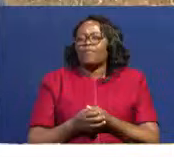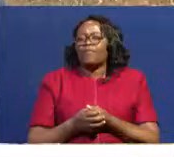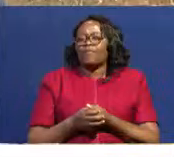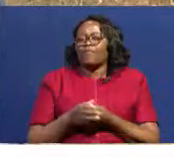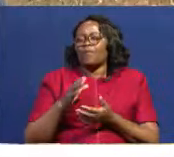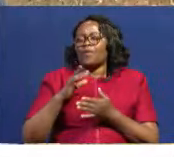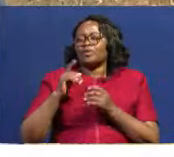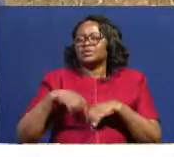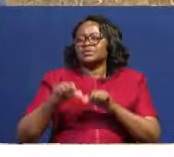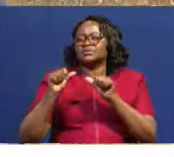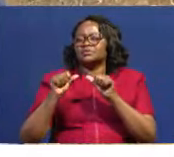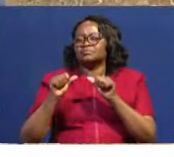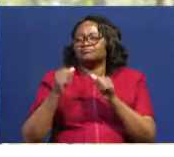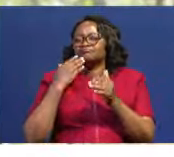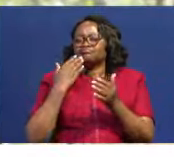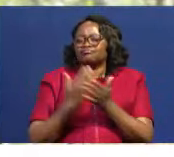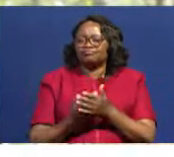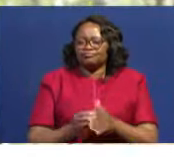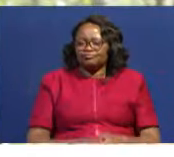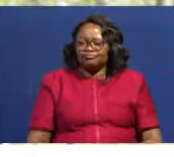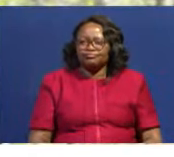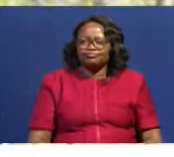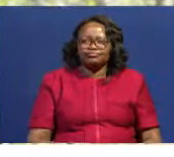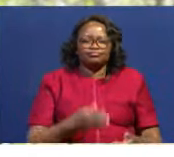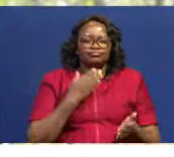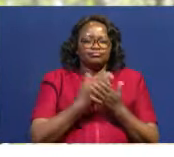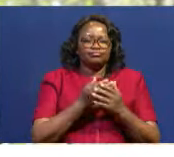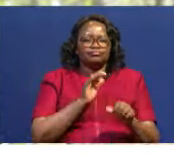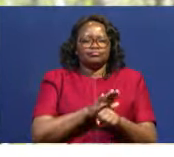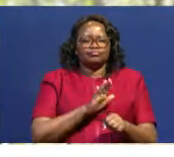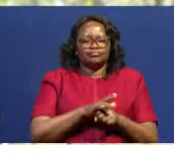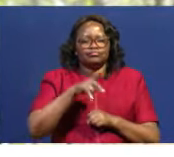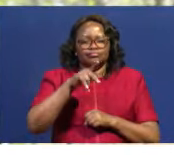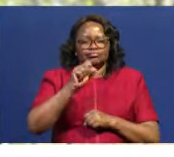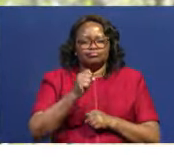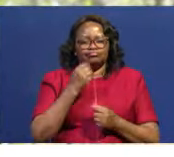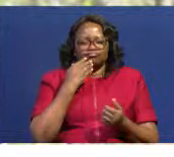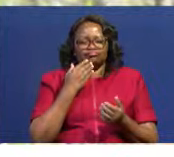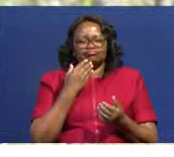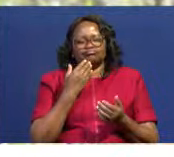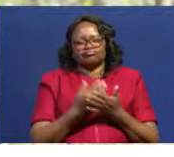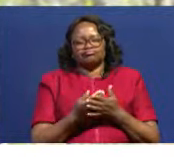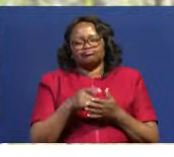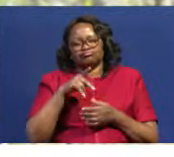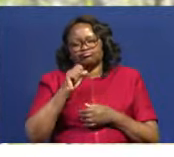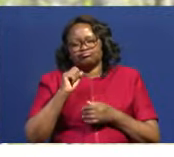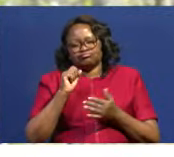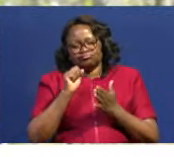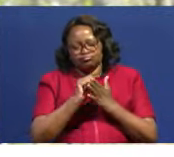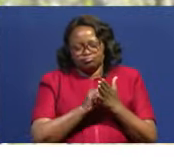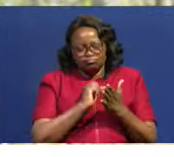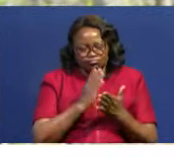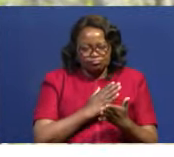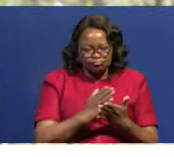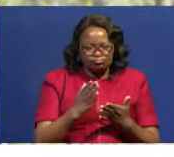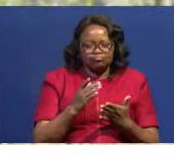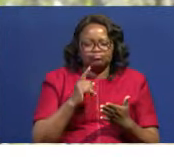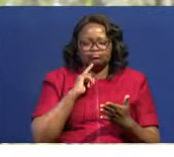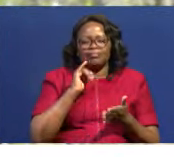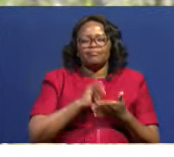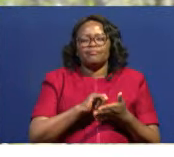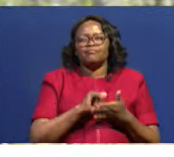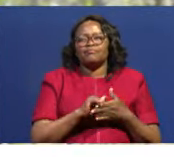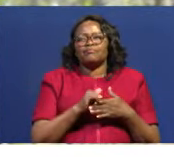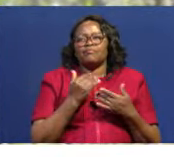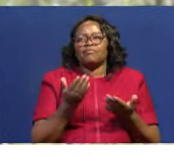we'll be more sustainable. Yeah, thank you. Thank you so much, PS. That is the PS State Department for Irrigation CPA Fantasy Motha just telling us